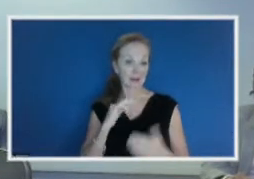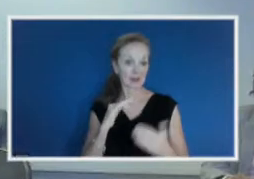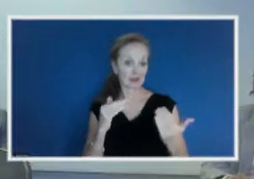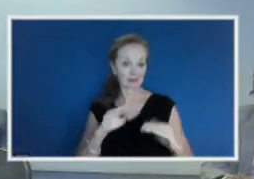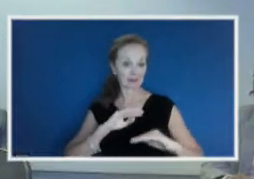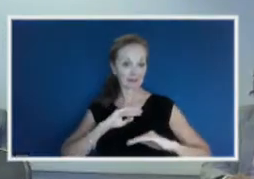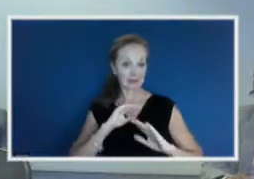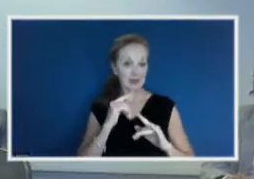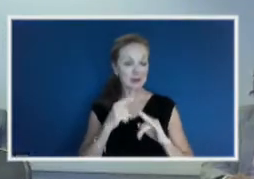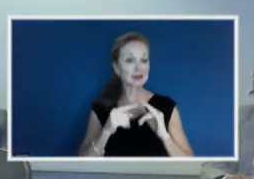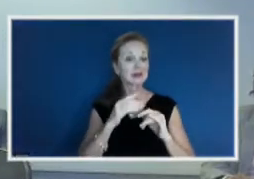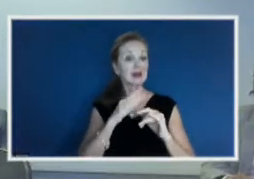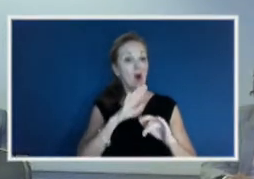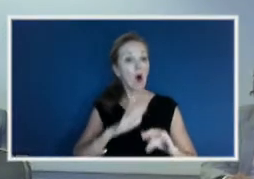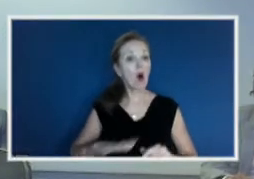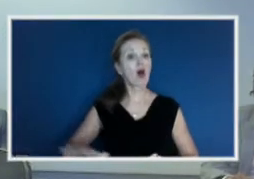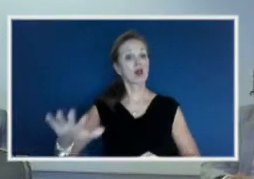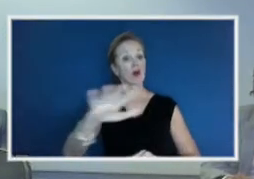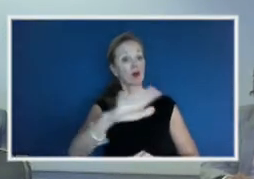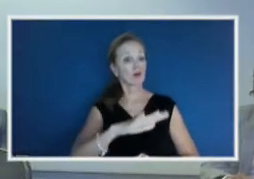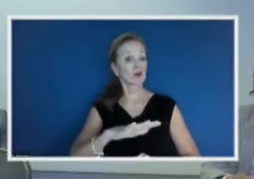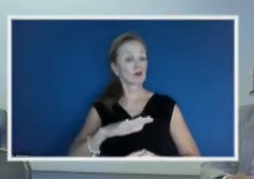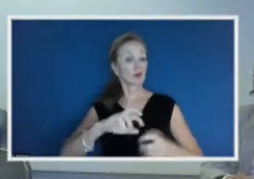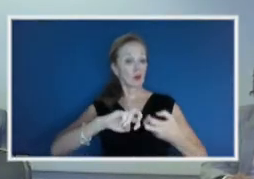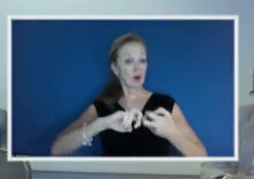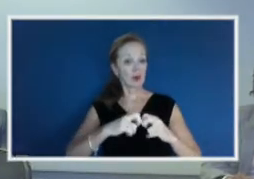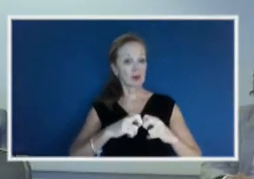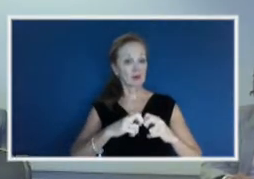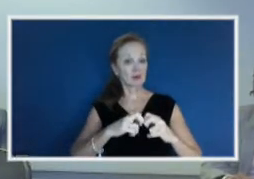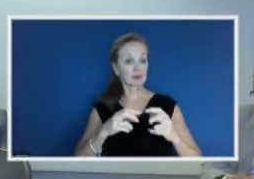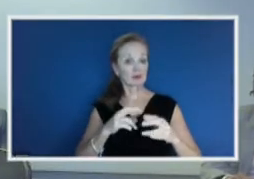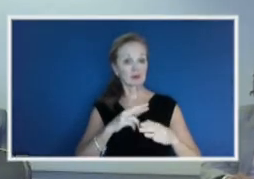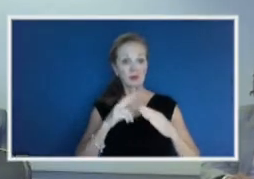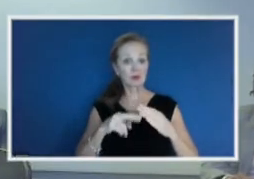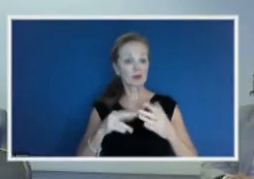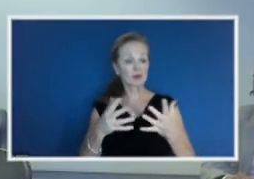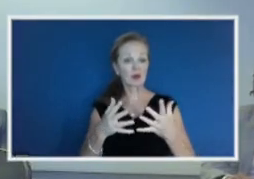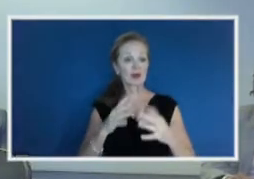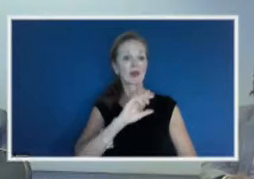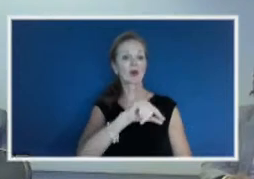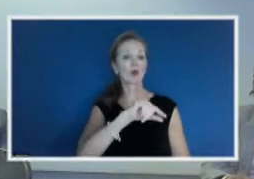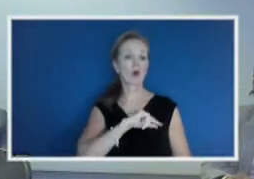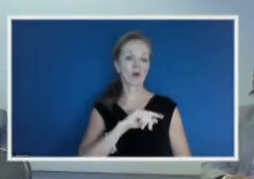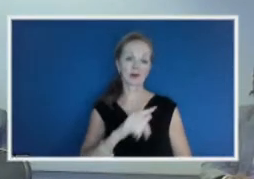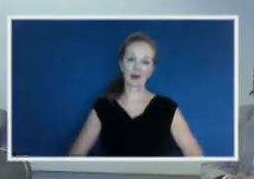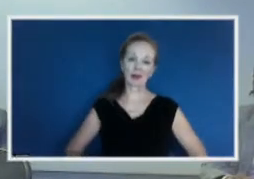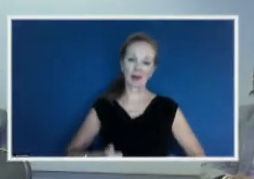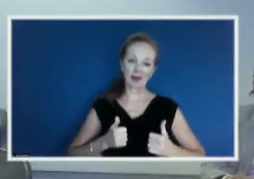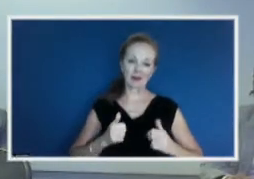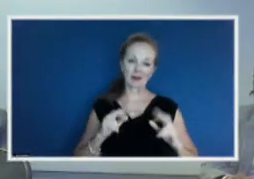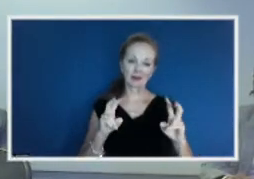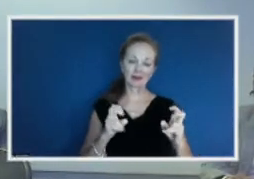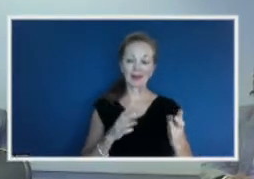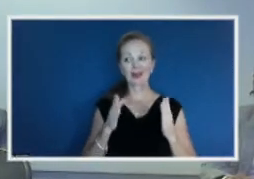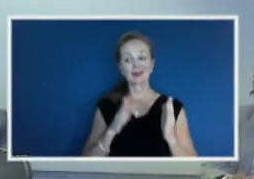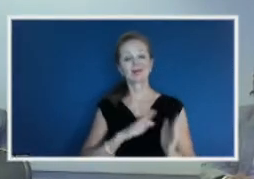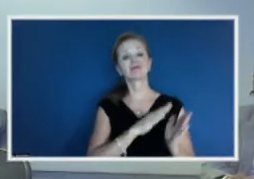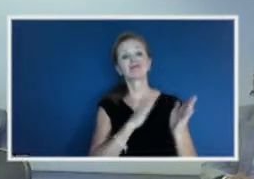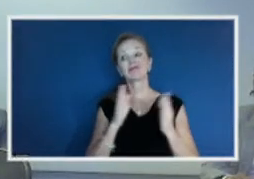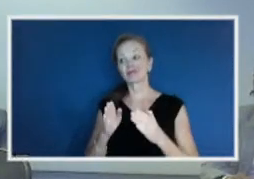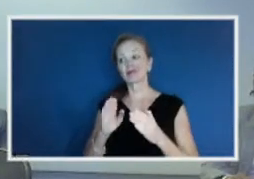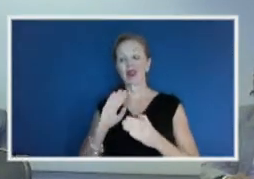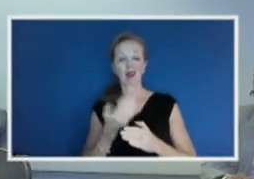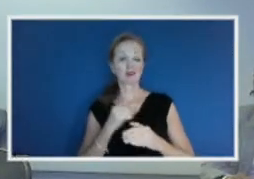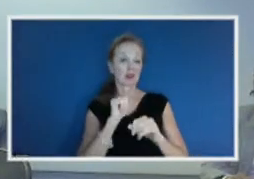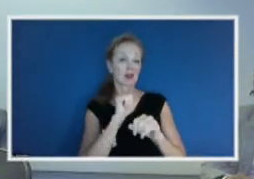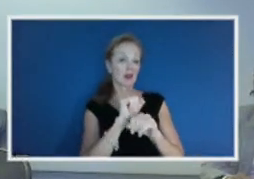issue that all resorts back to quality of life, and in this case, employer of choice. So I really think that's something